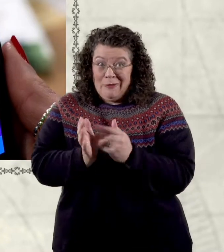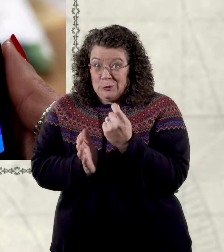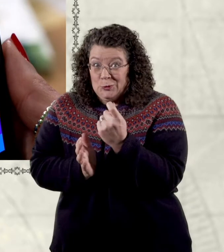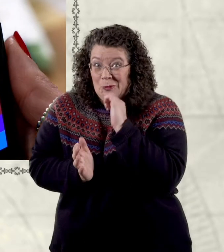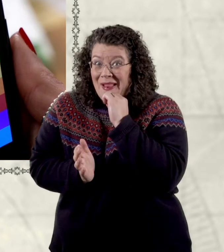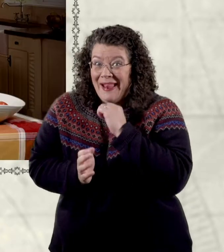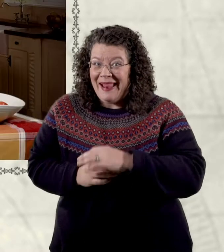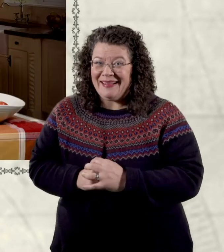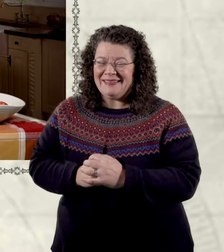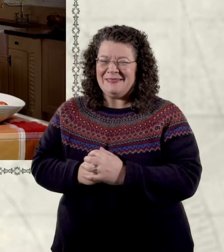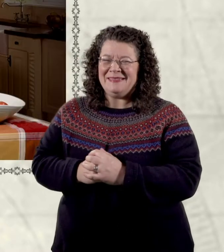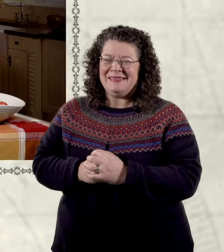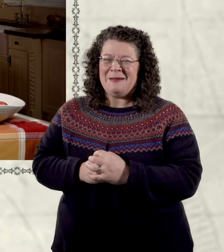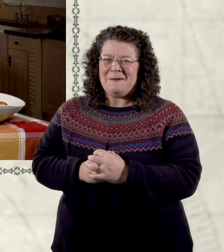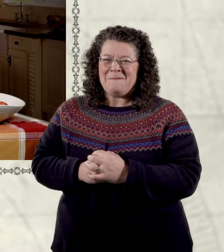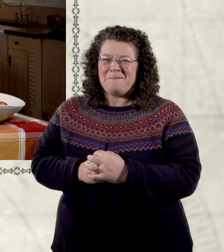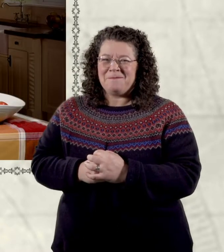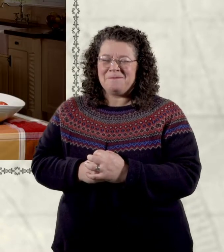soon.